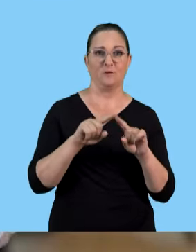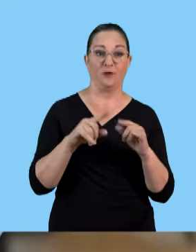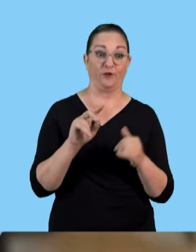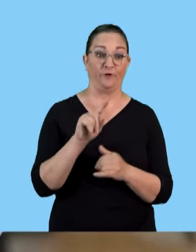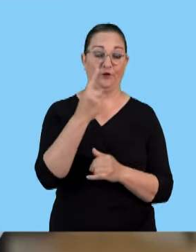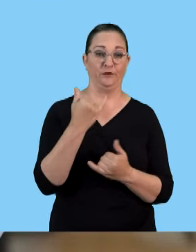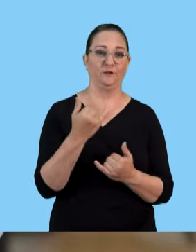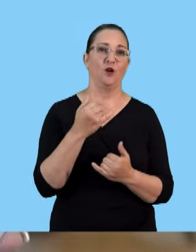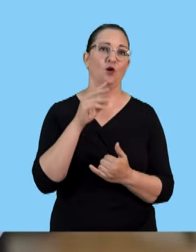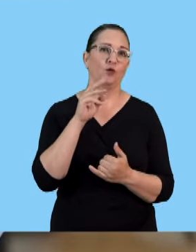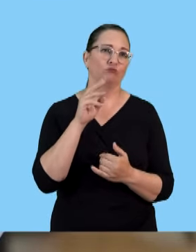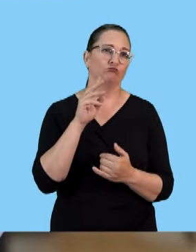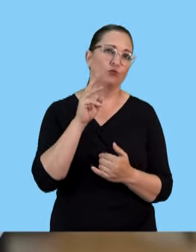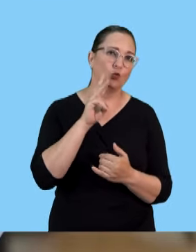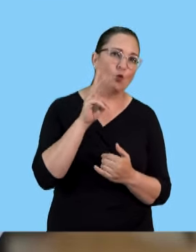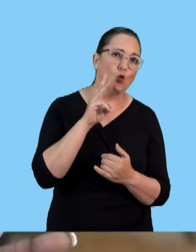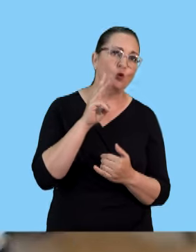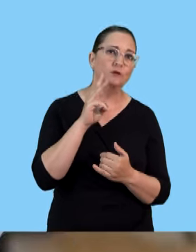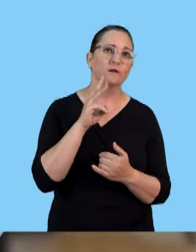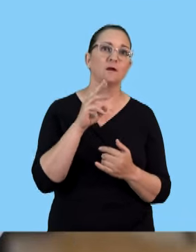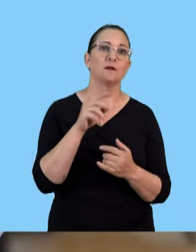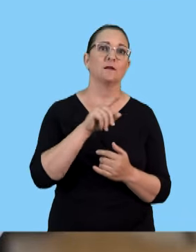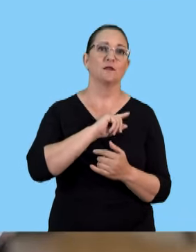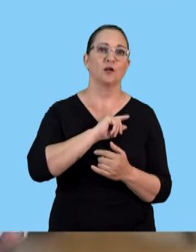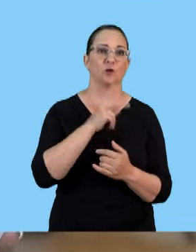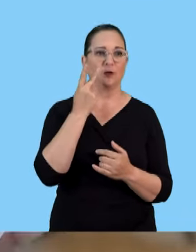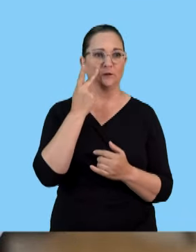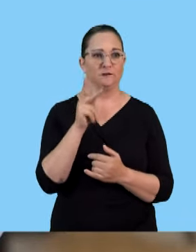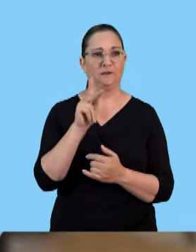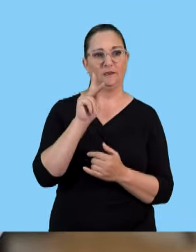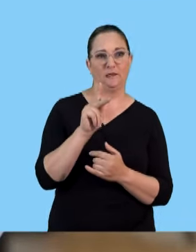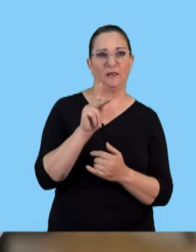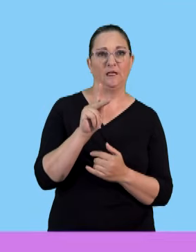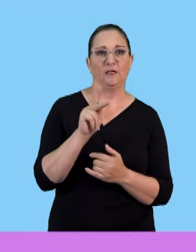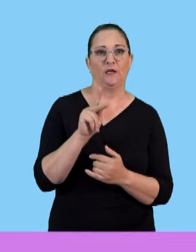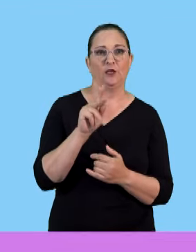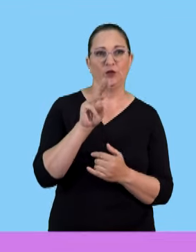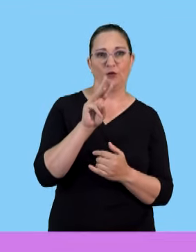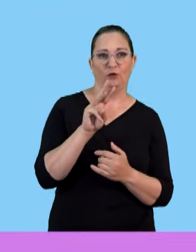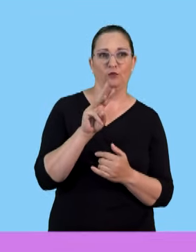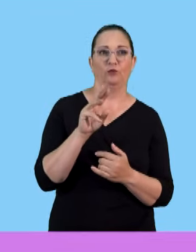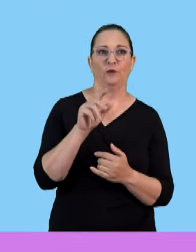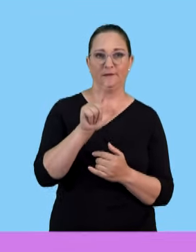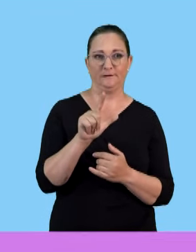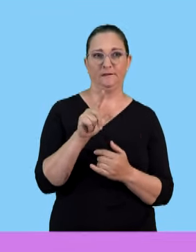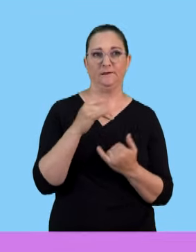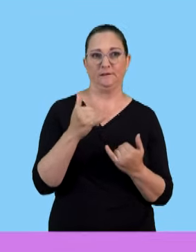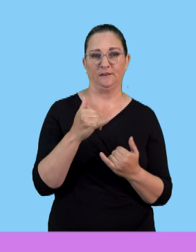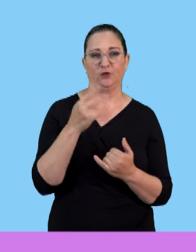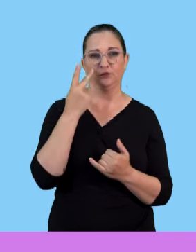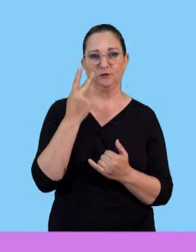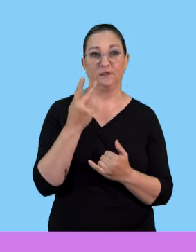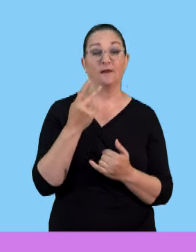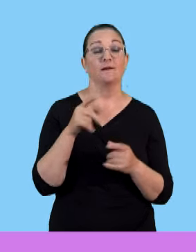the water tariffs, whereby water tariffs are measured in kiloliters, and also the